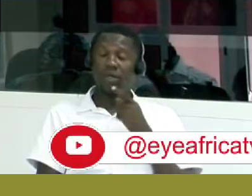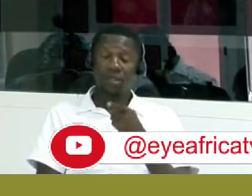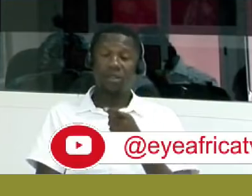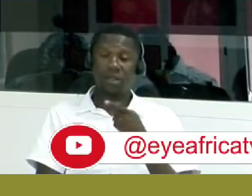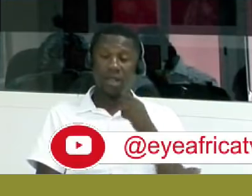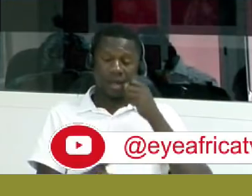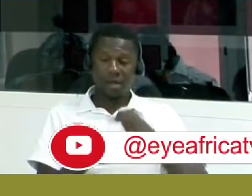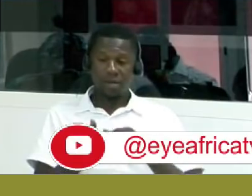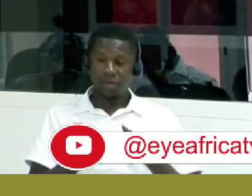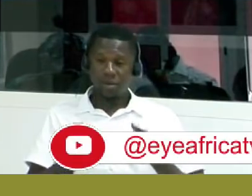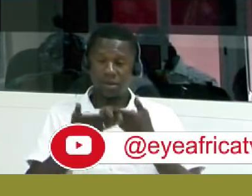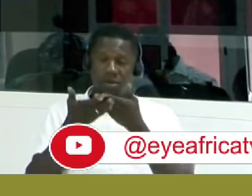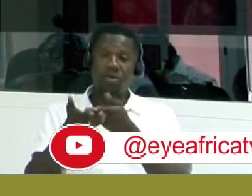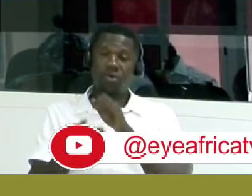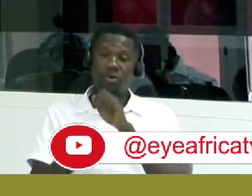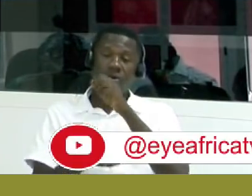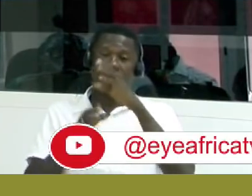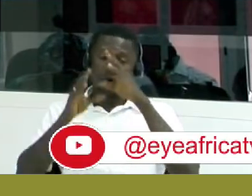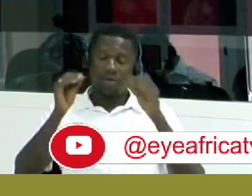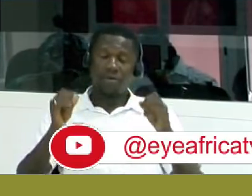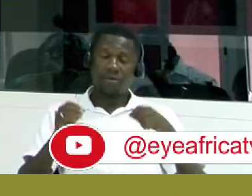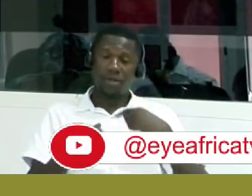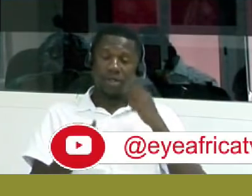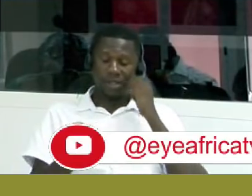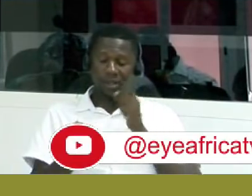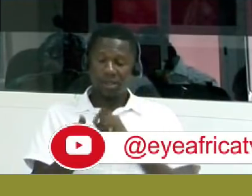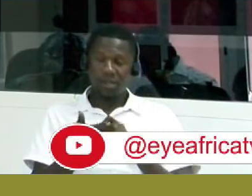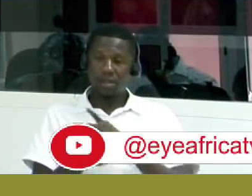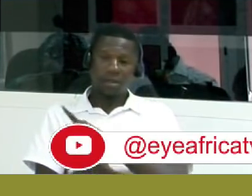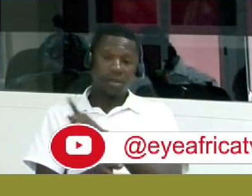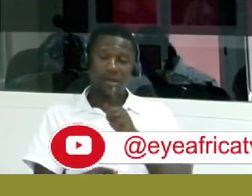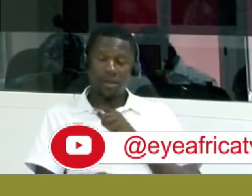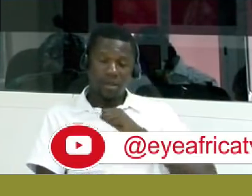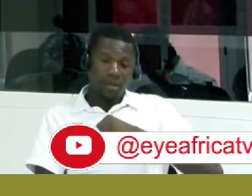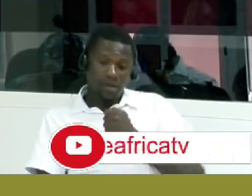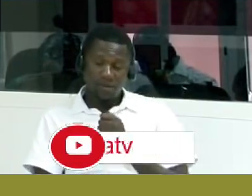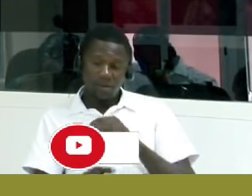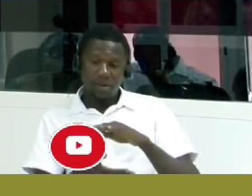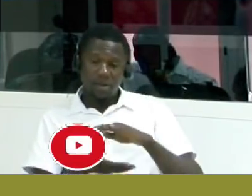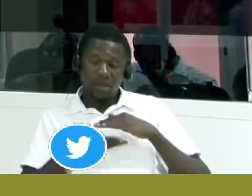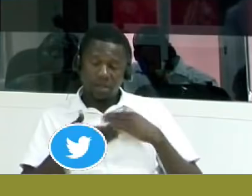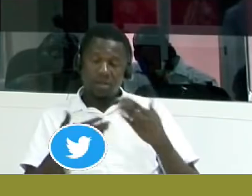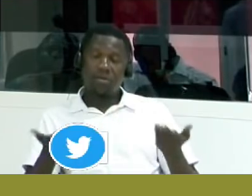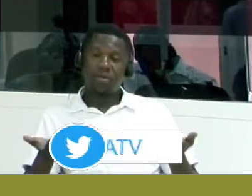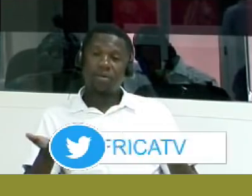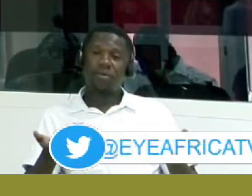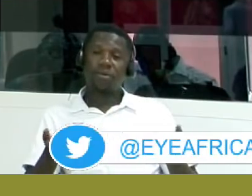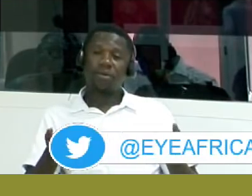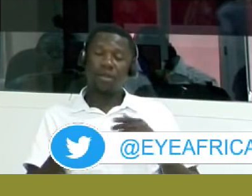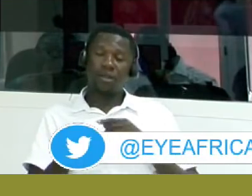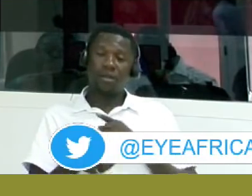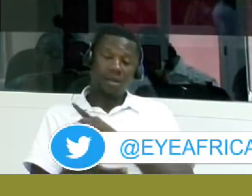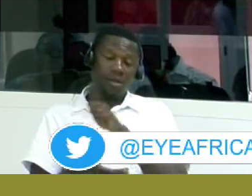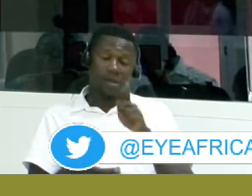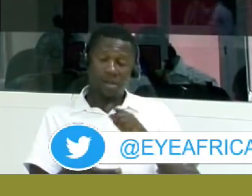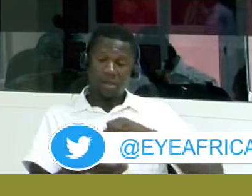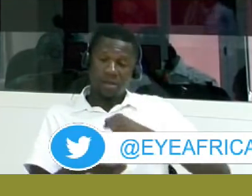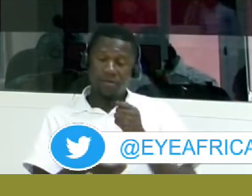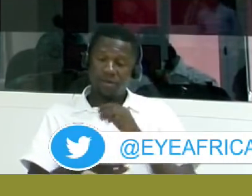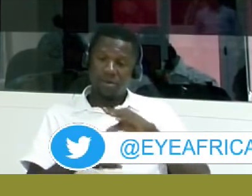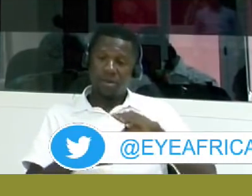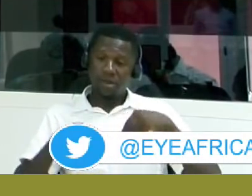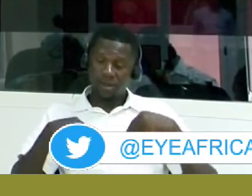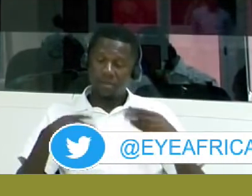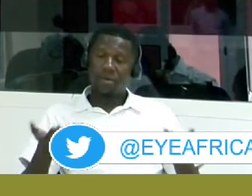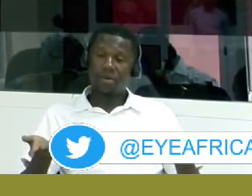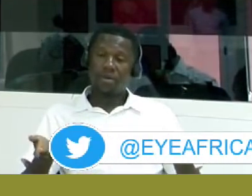your offices by the secretary, they refused to accept it. Do you say to that? I would